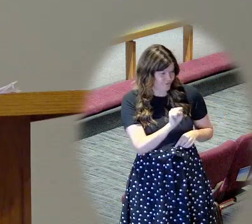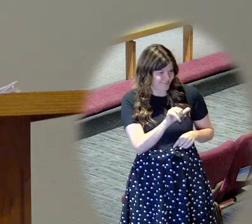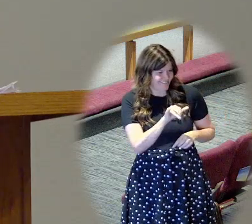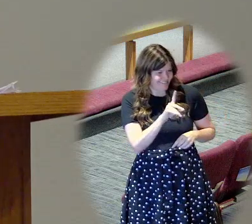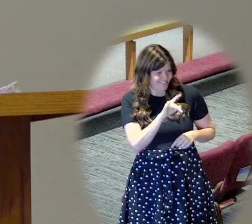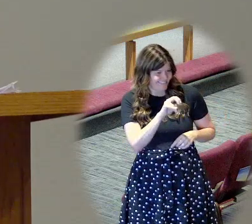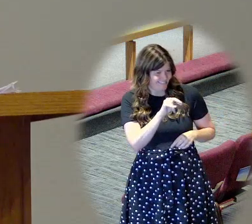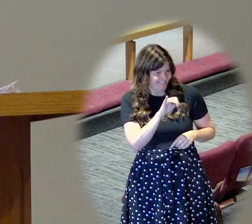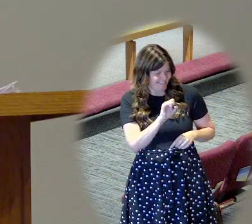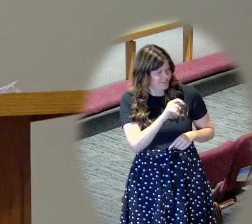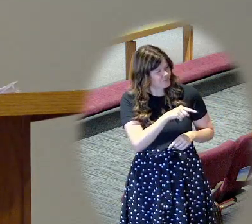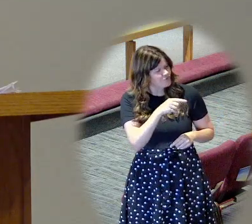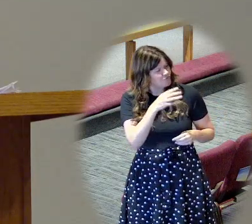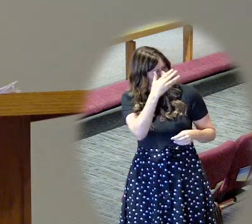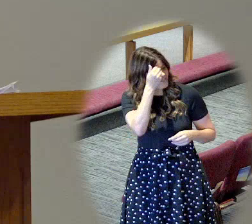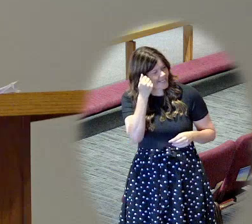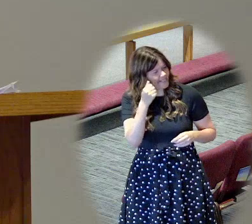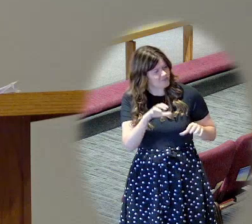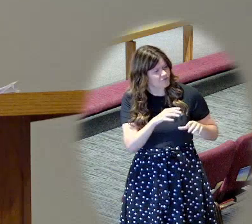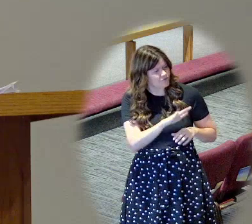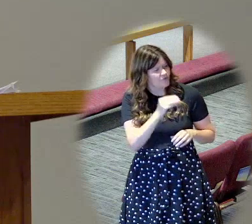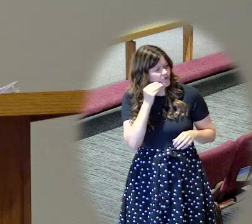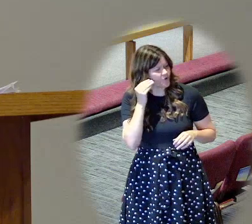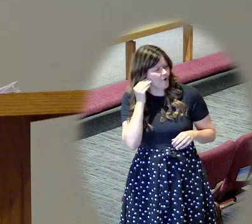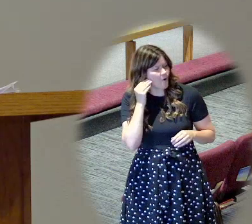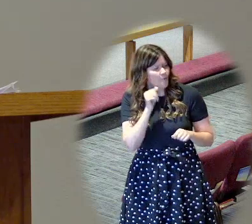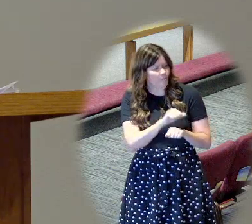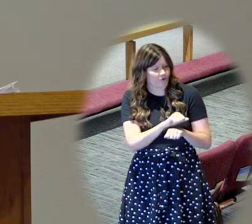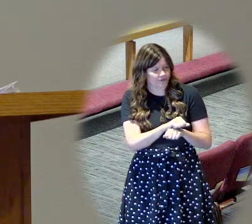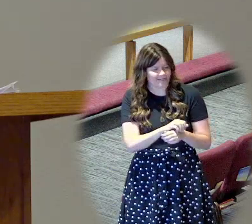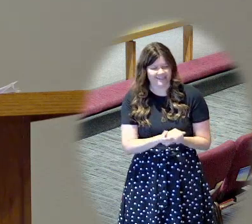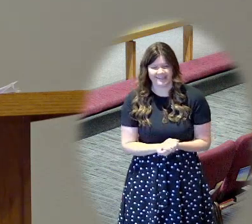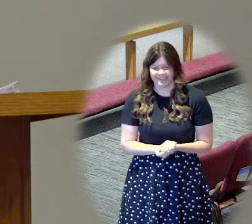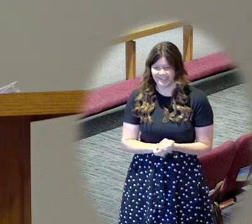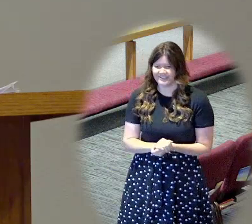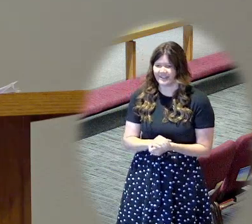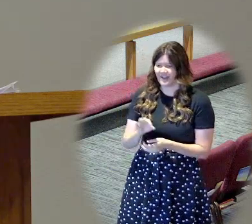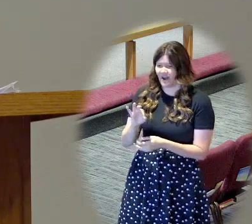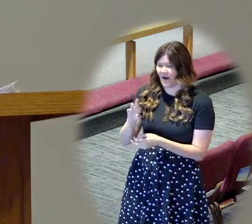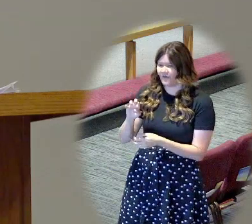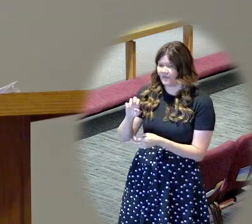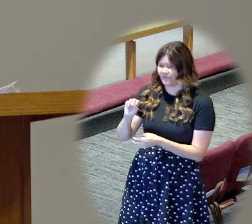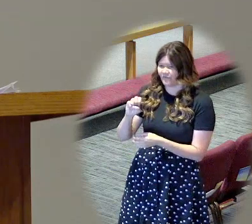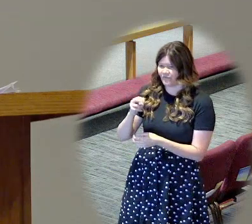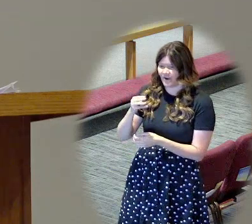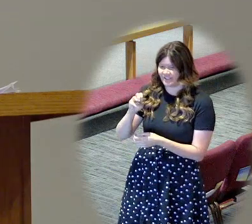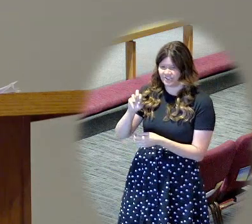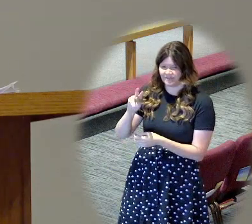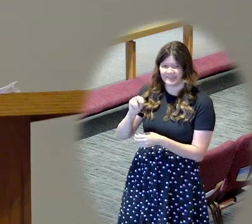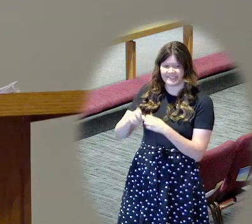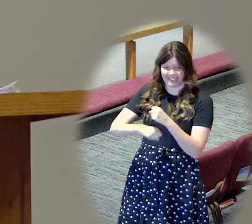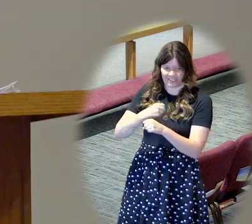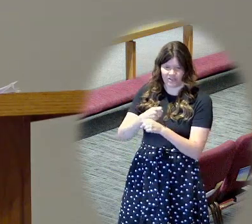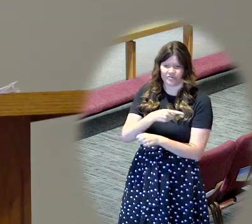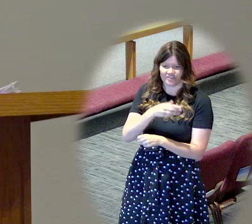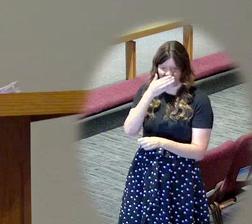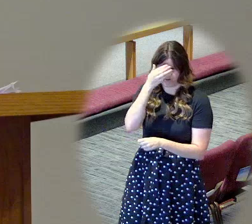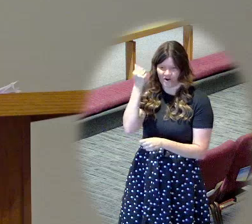You never forgot to do your homework? Freshman year you did? Yeah, you grew out of that quick, didn't you?